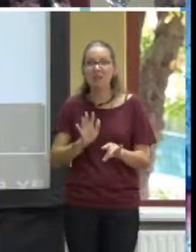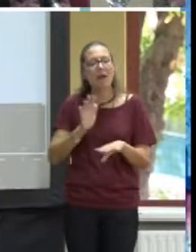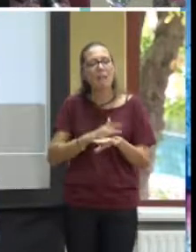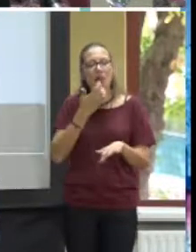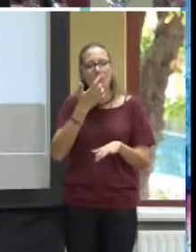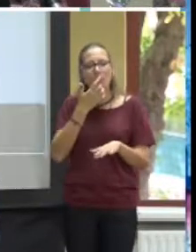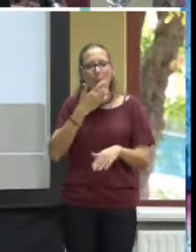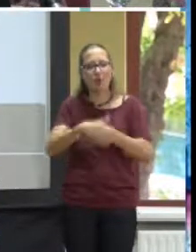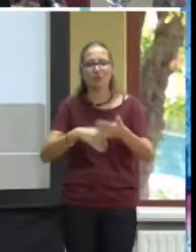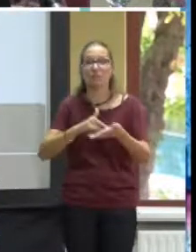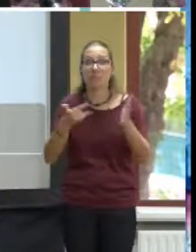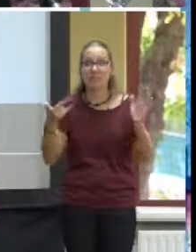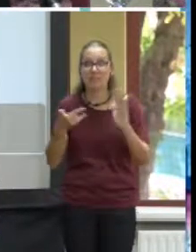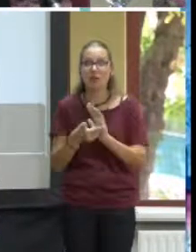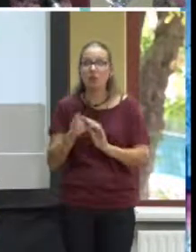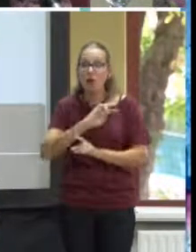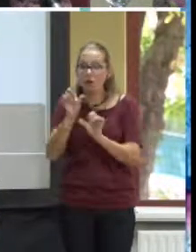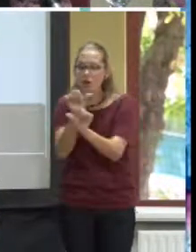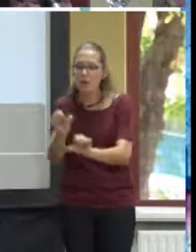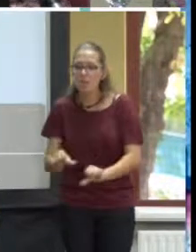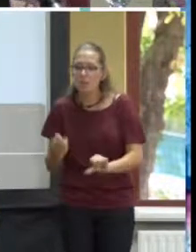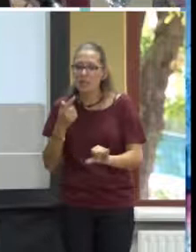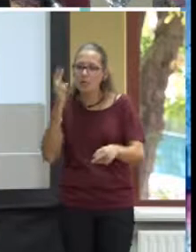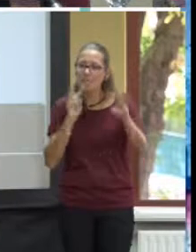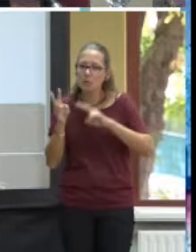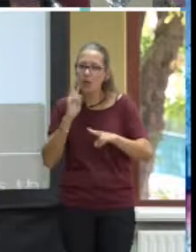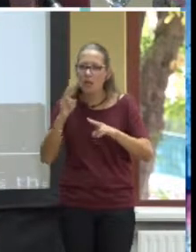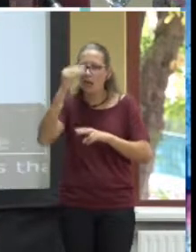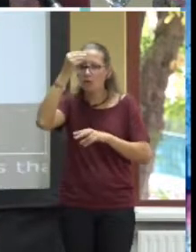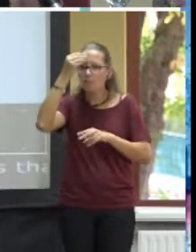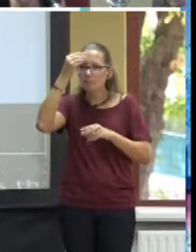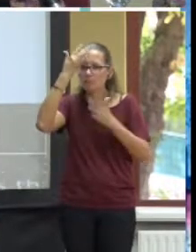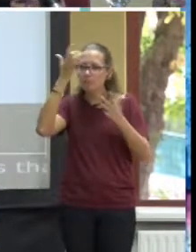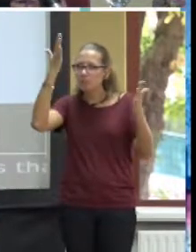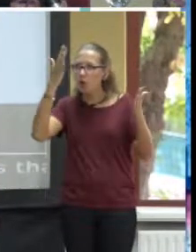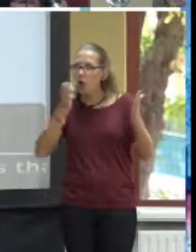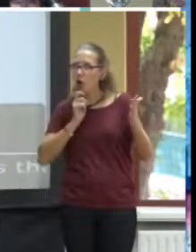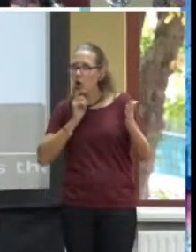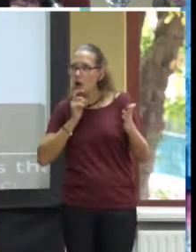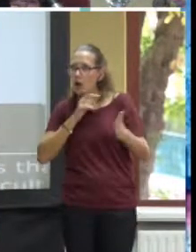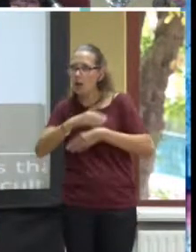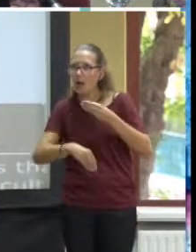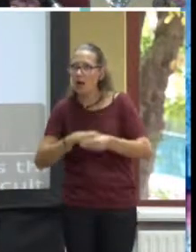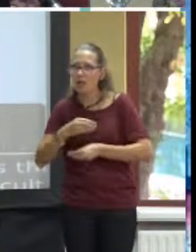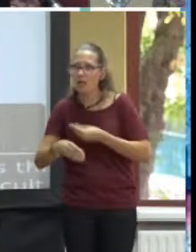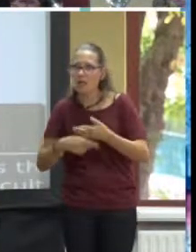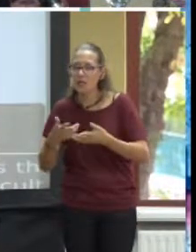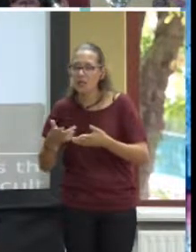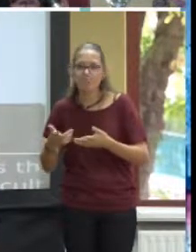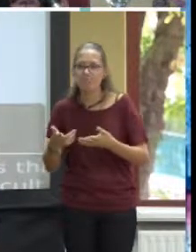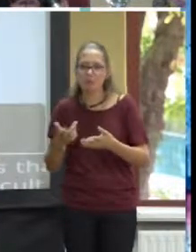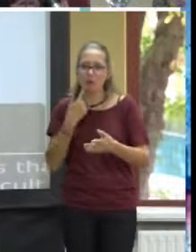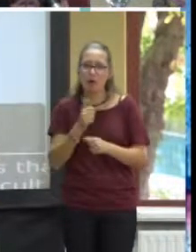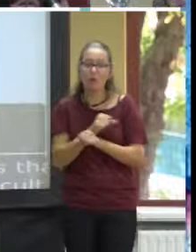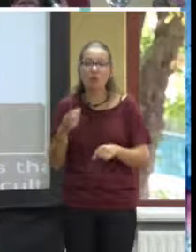technical processes that otherwise it would have been very difficult to visualize or to explain or make know